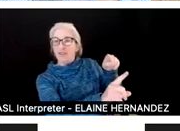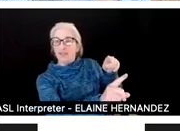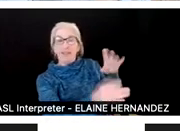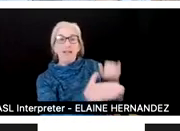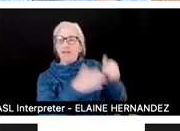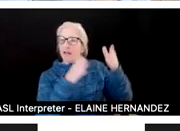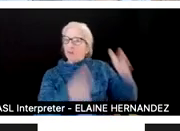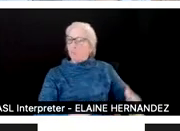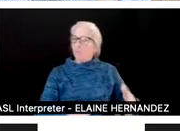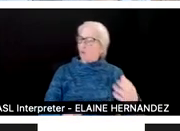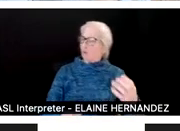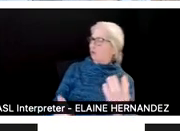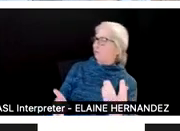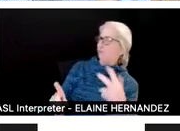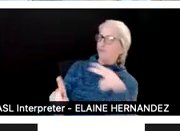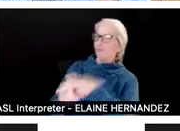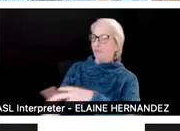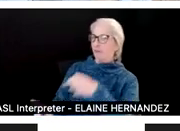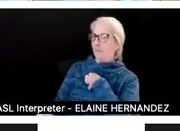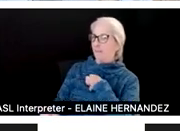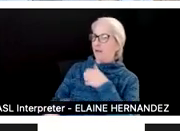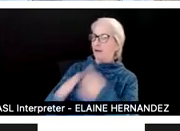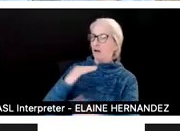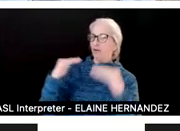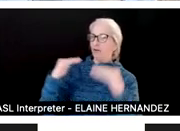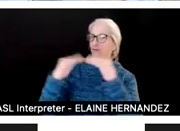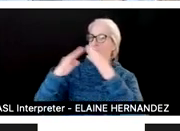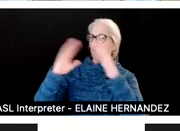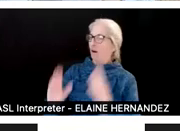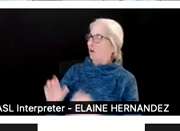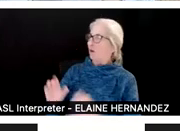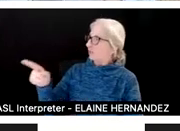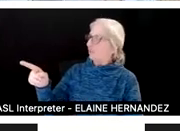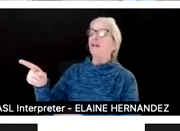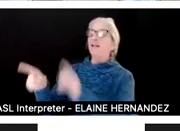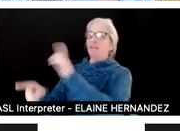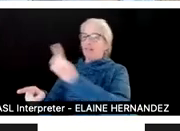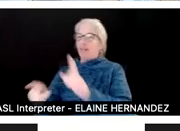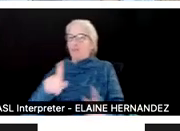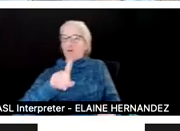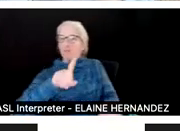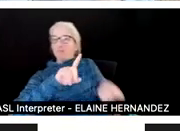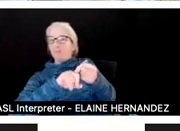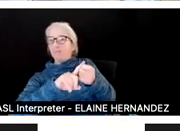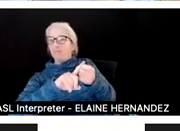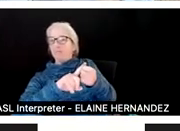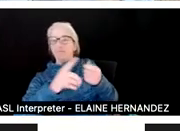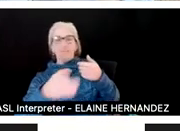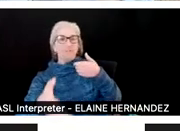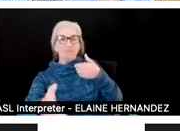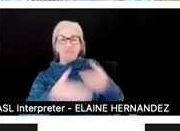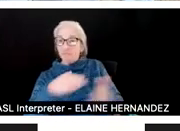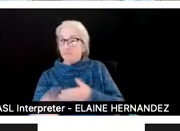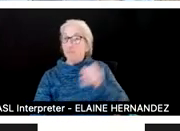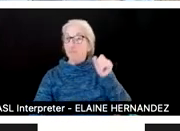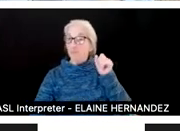rights under the Fair Housing Act. So even if the underlying complaint